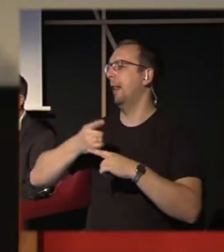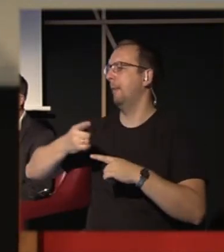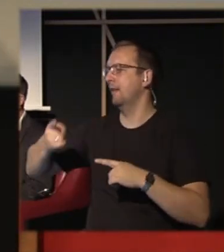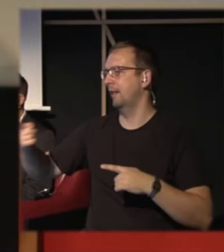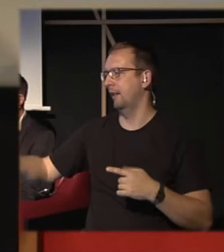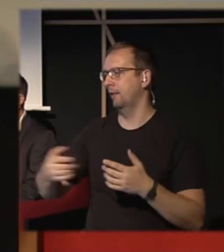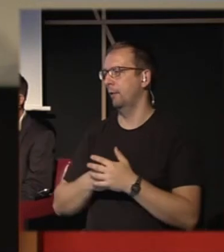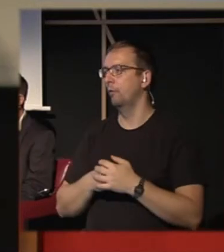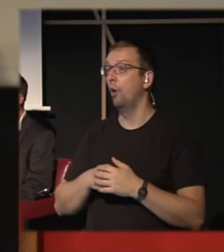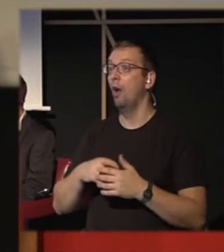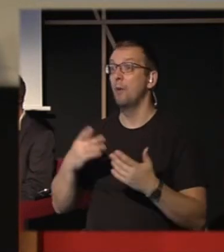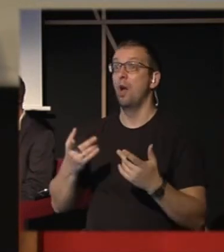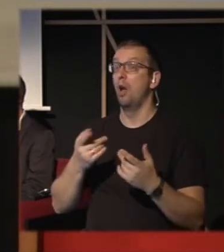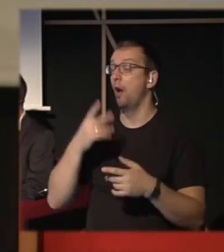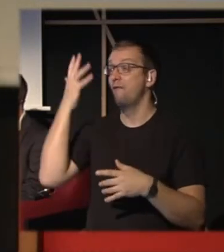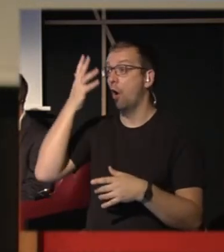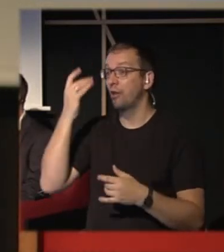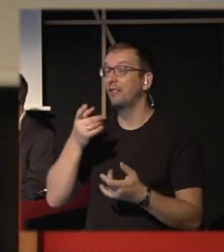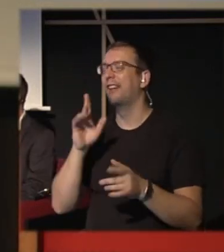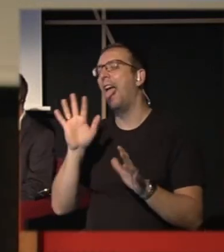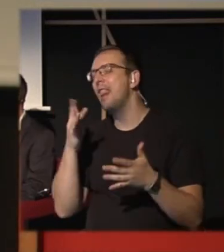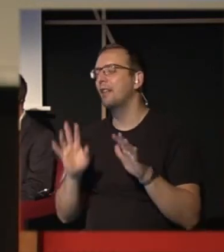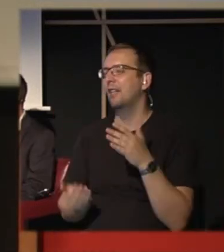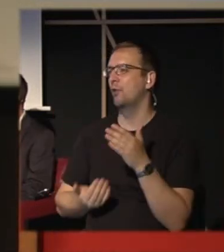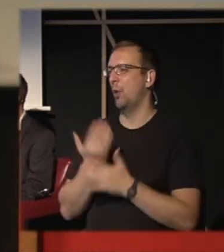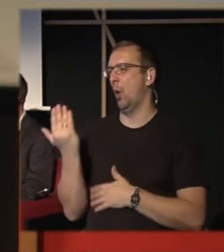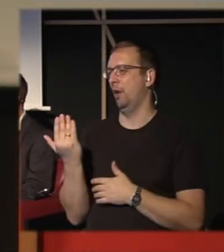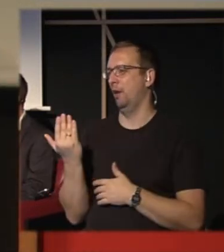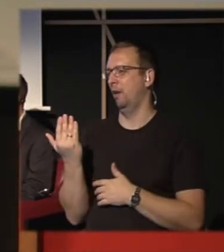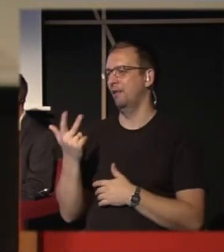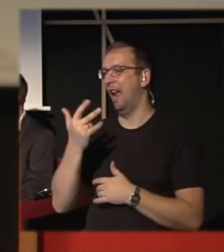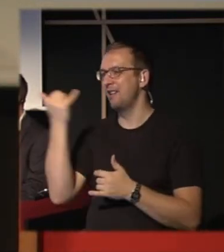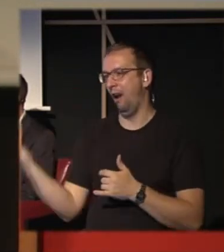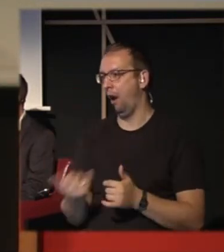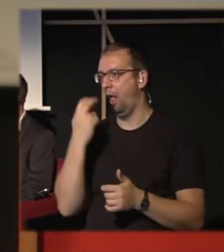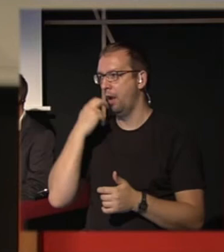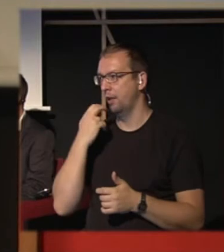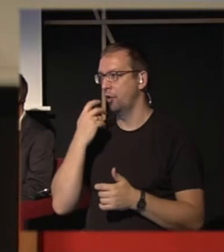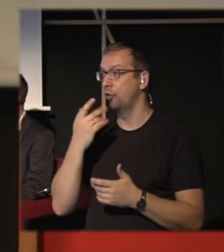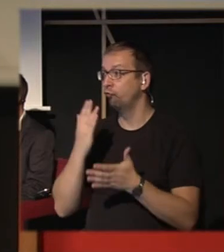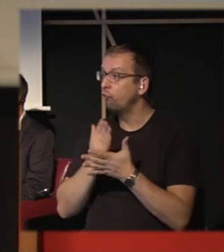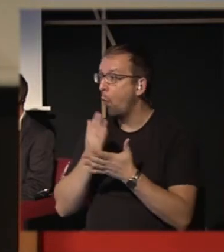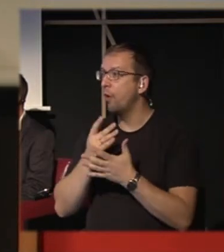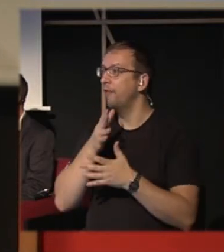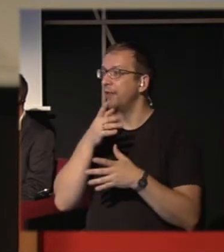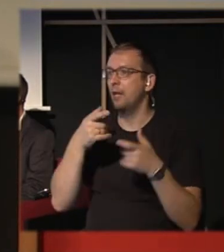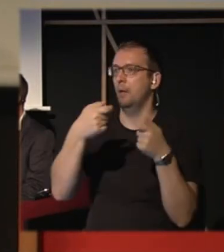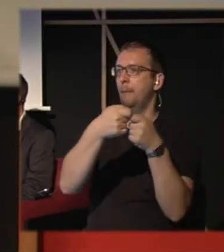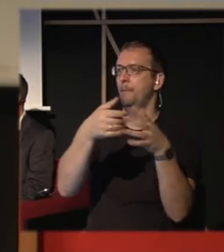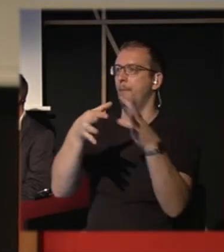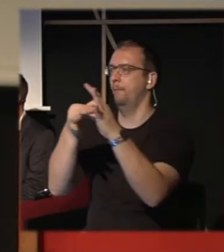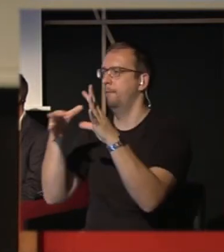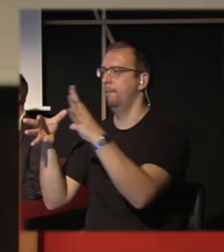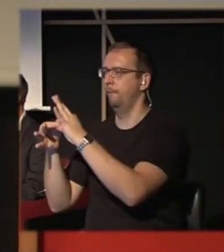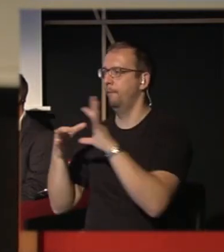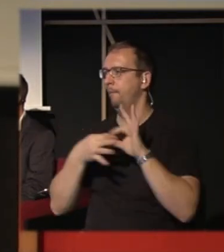initially you had some national associations who were very quick to understand the benefits of the role. And on